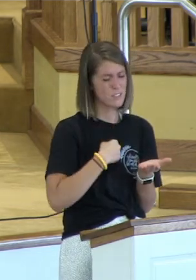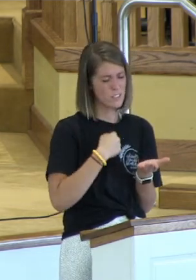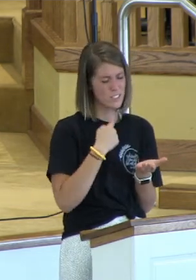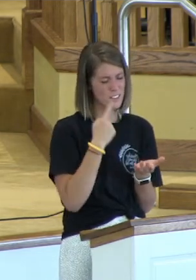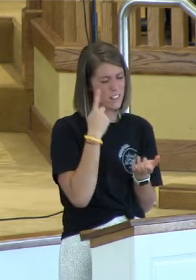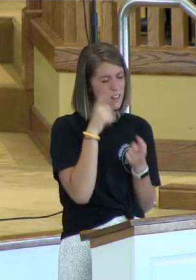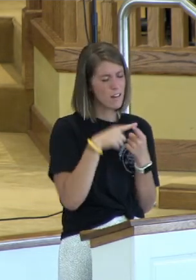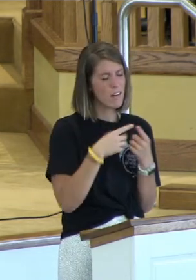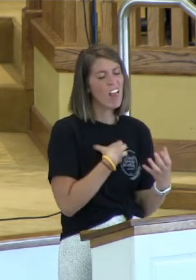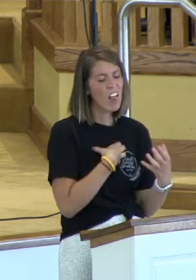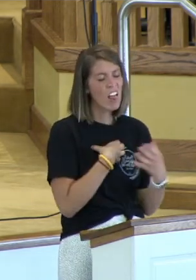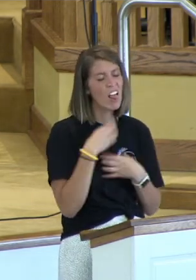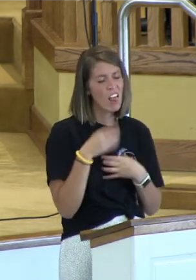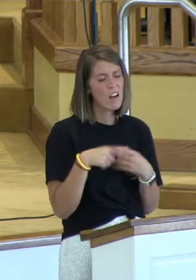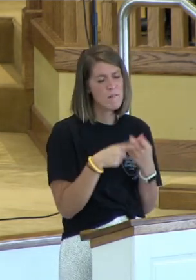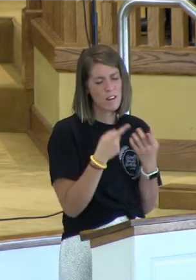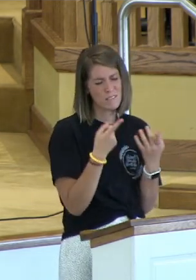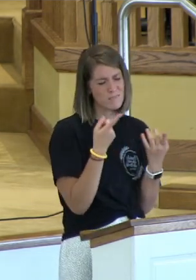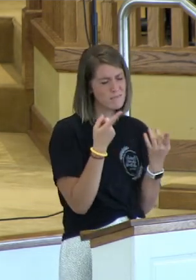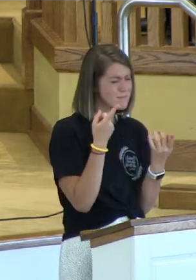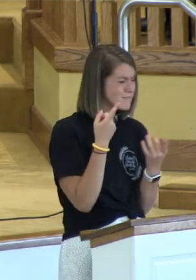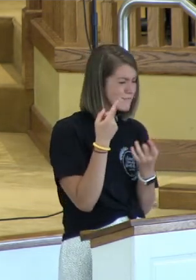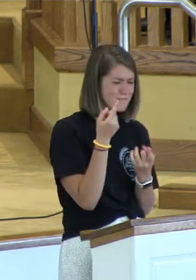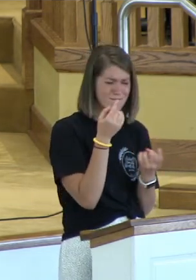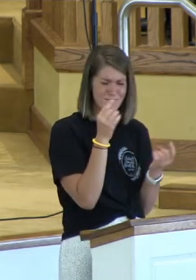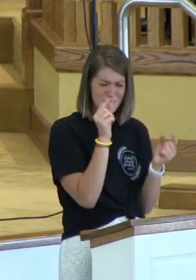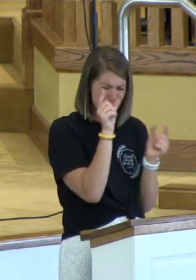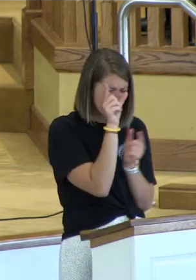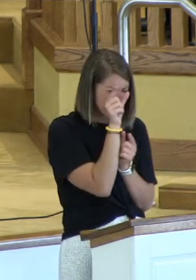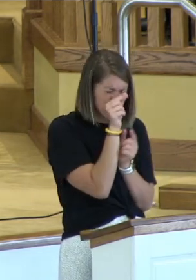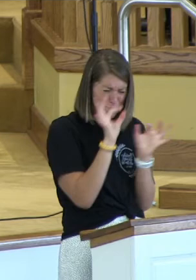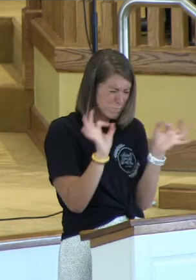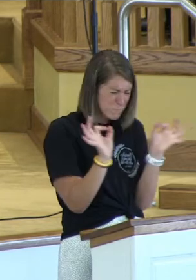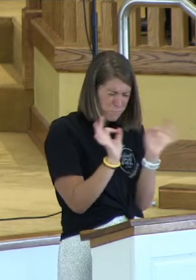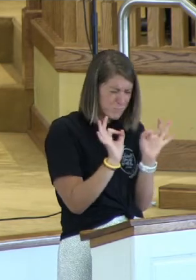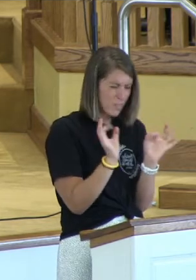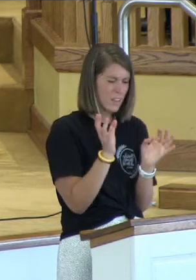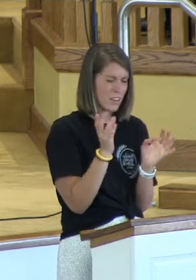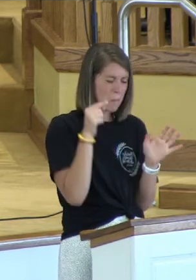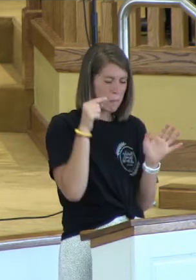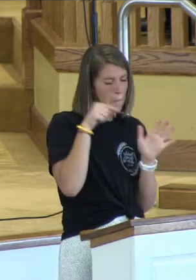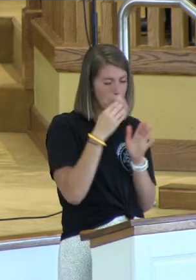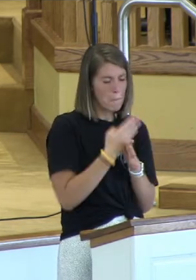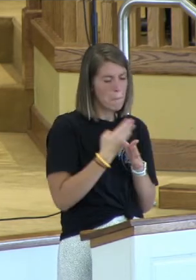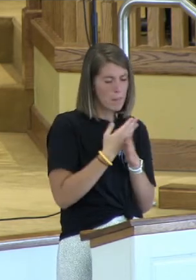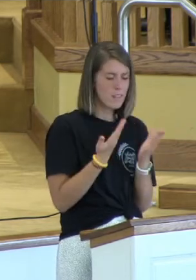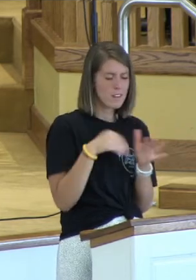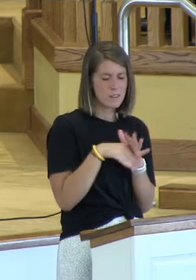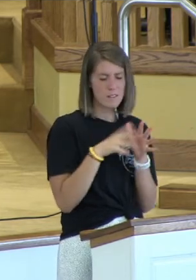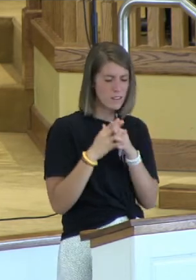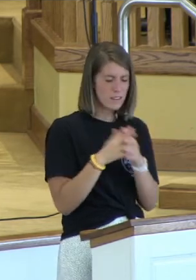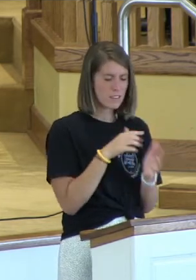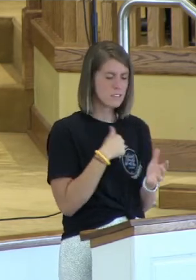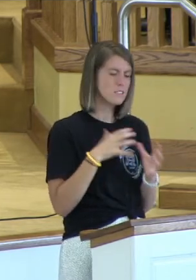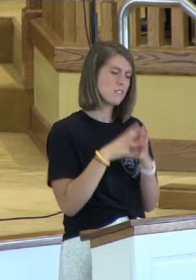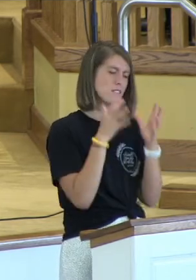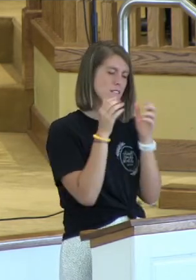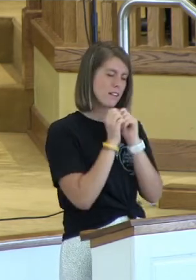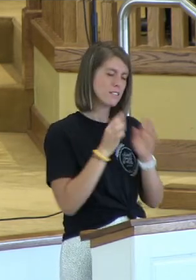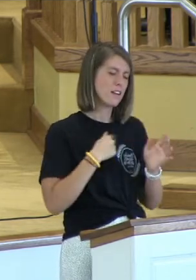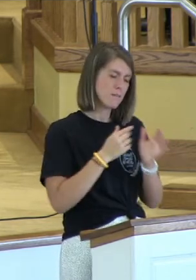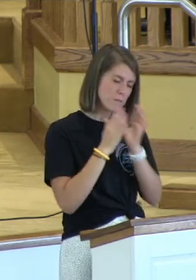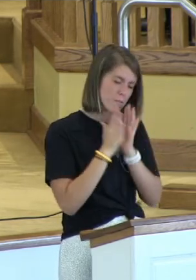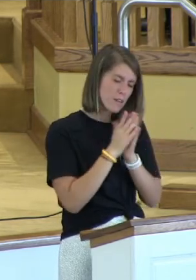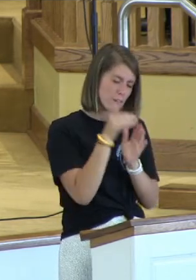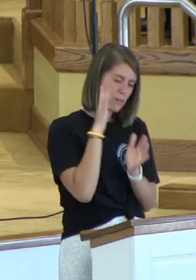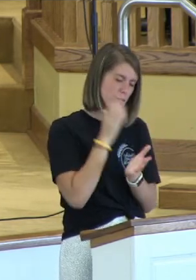about complaining about any kind of mediocre persecution that we experience here in America. Lord, I pray, dear God,